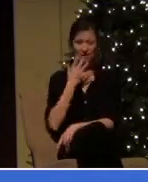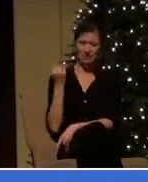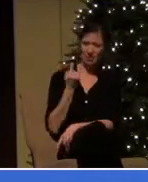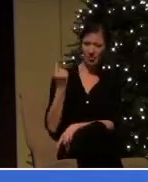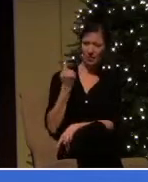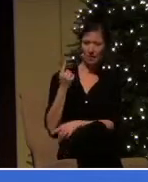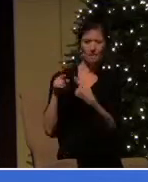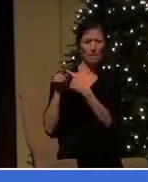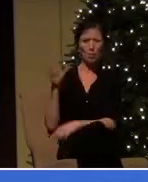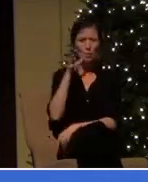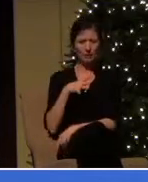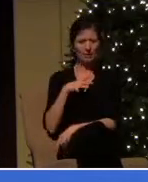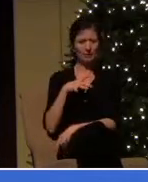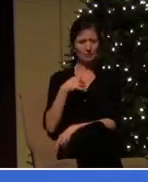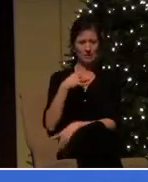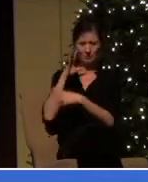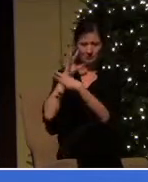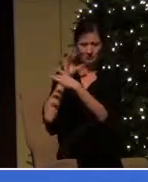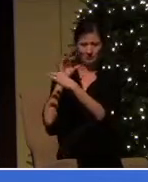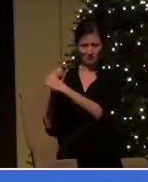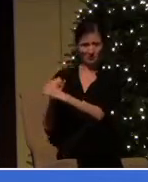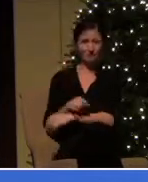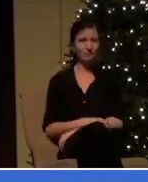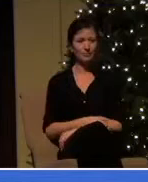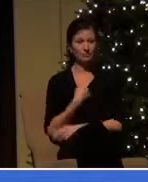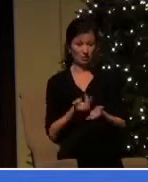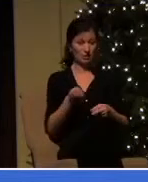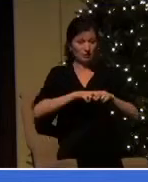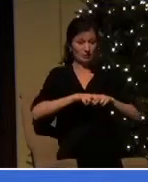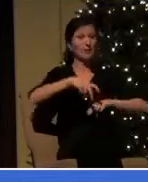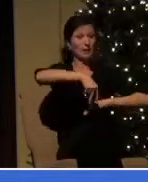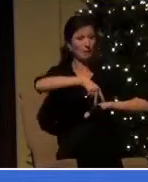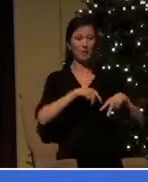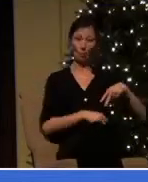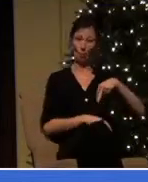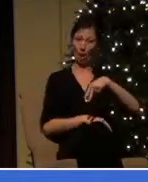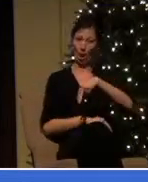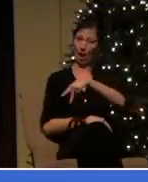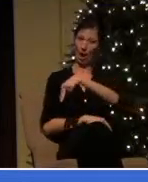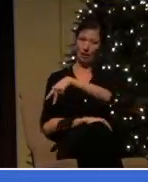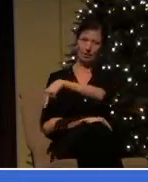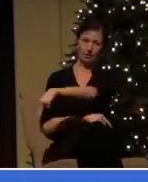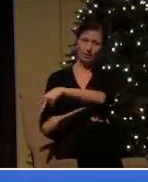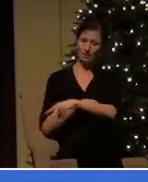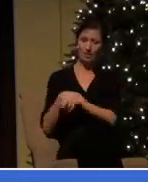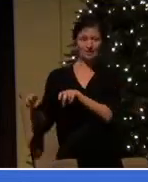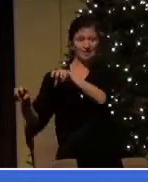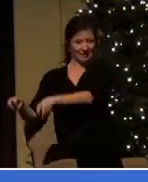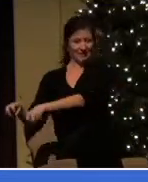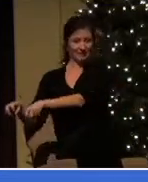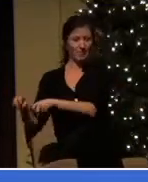woman drew me to her. I walked to where she was seated, and as I sat beside her, I kept my focus on the